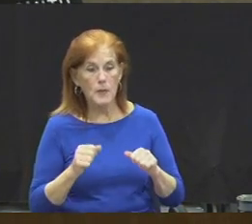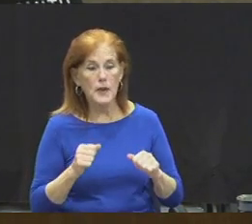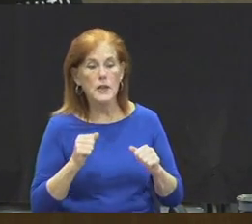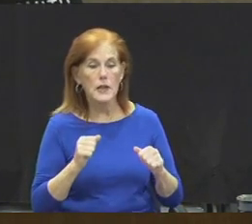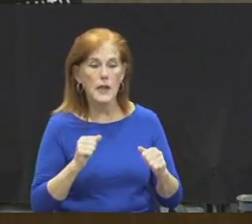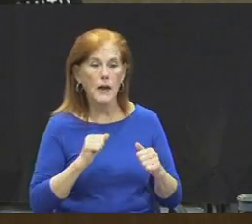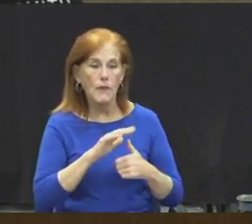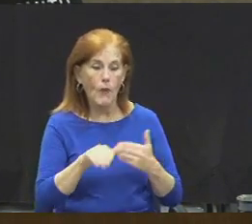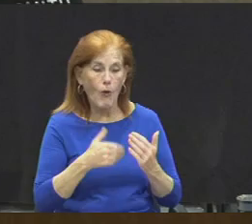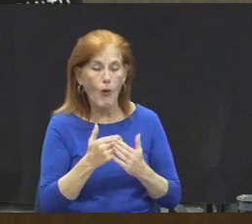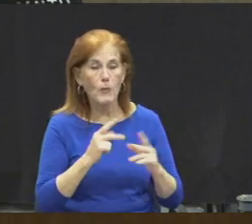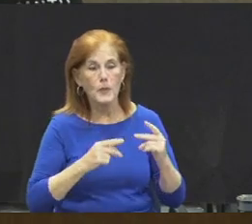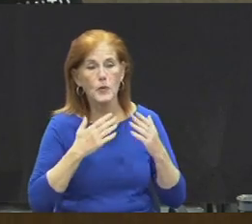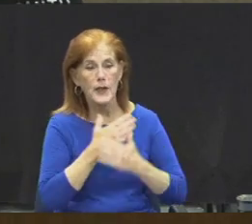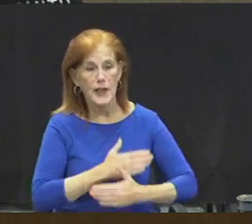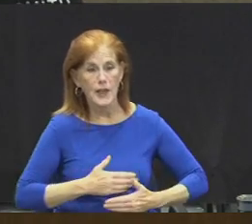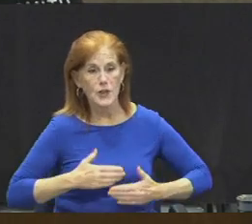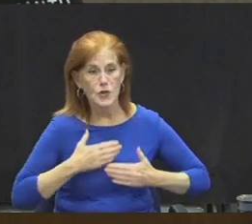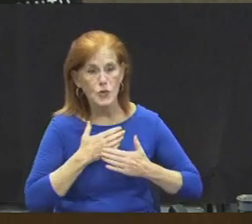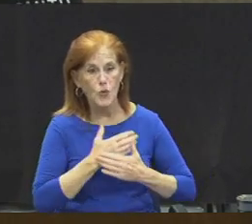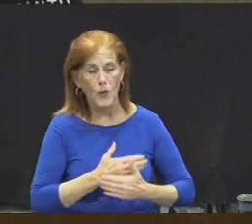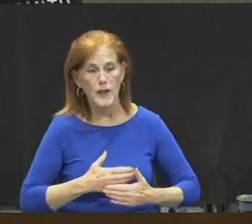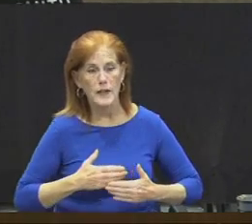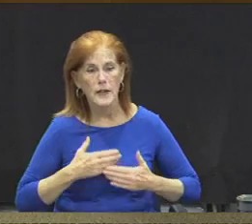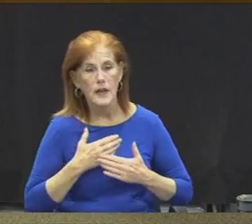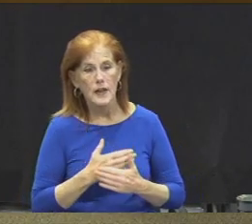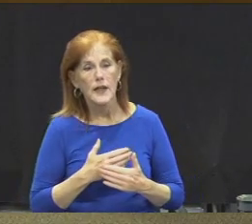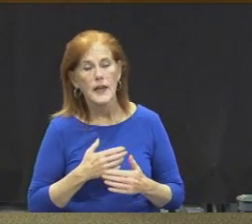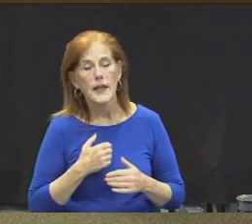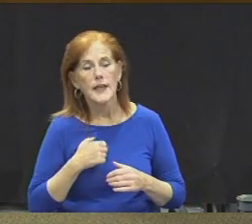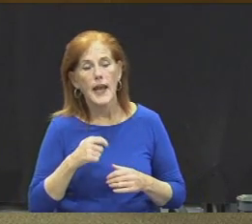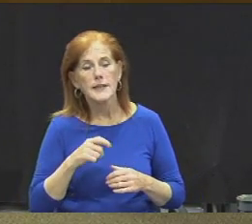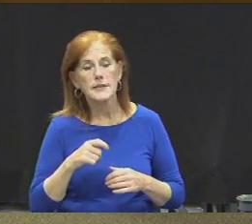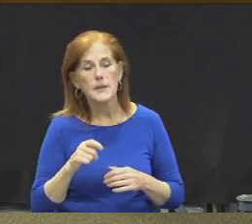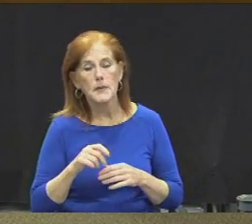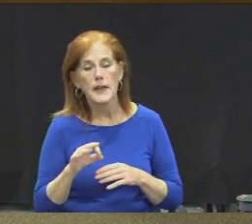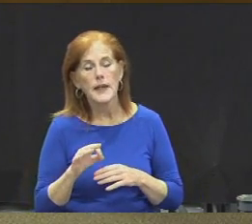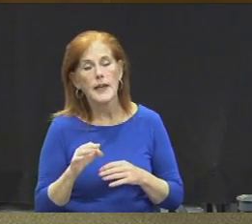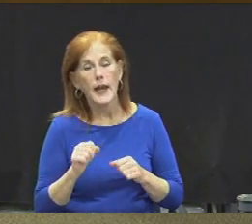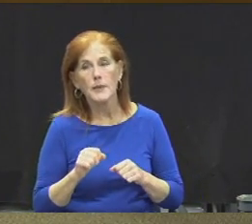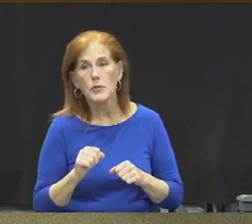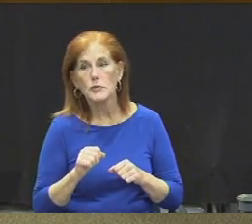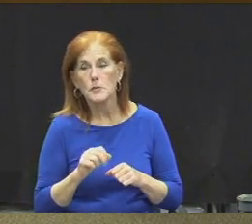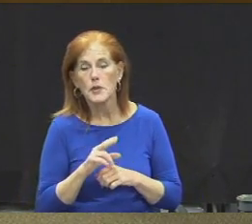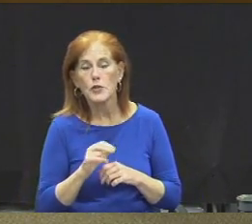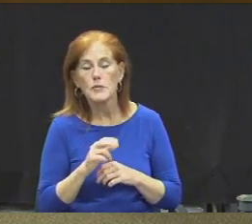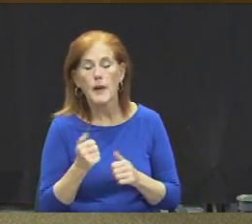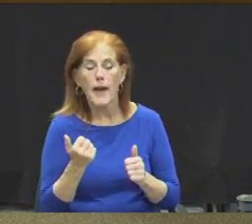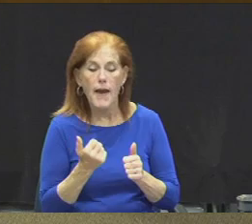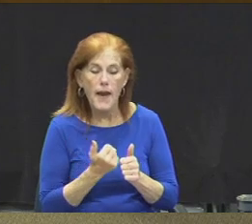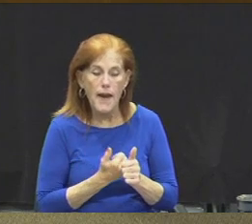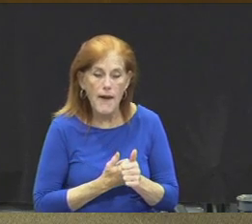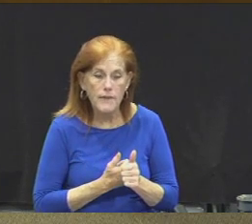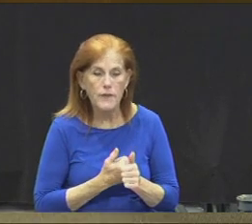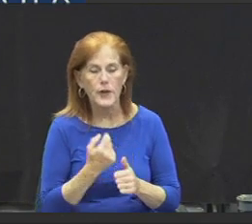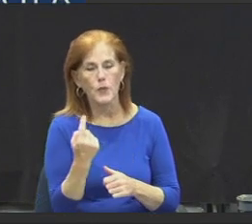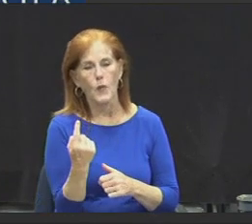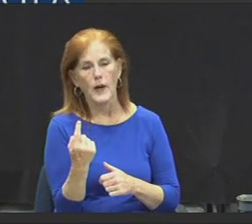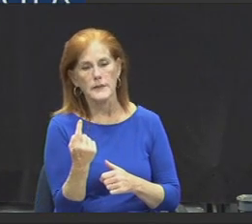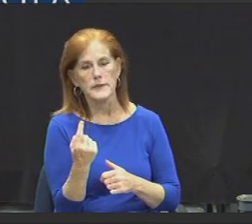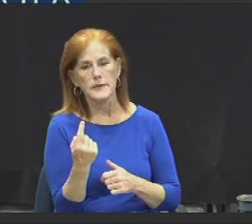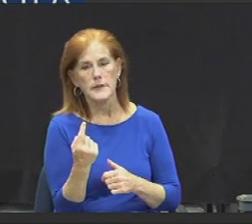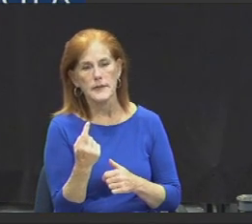park might be It's for otherwise it to be minimized. functional and usable for everybody. Exactly. And so. Right, and that's what universal accessibility is.